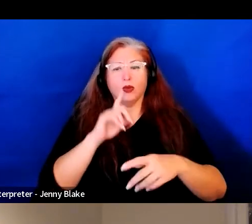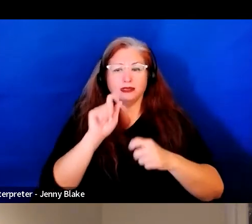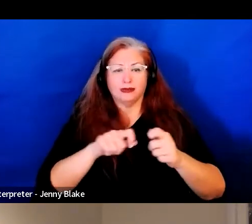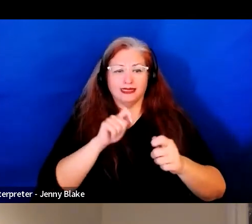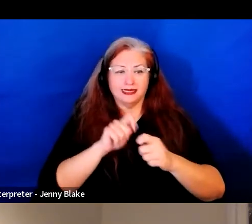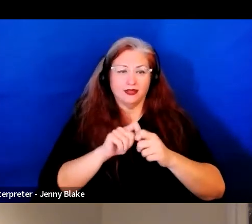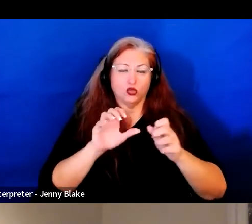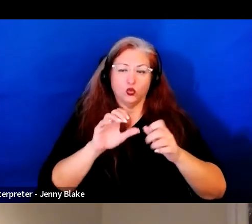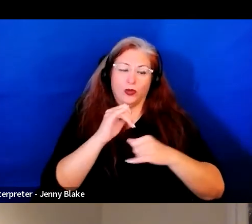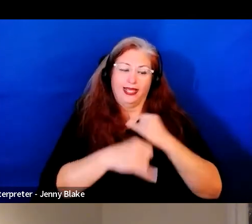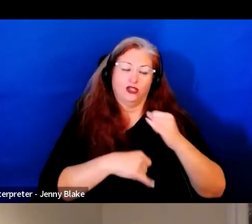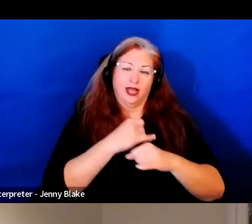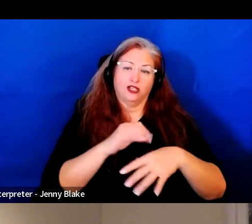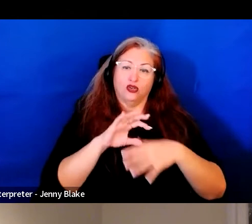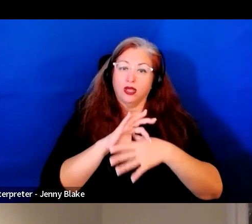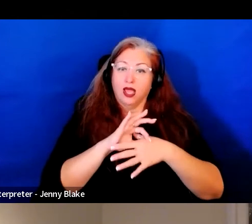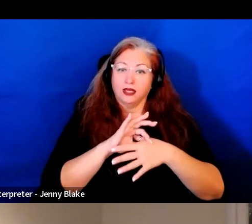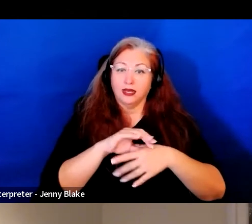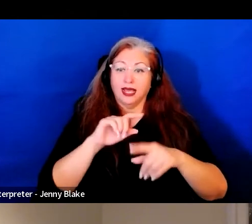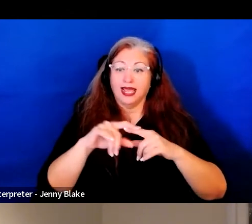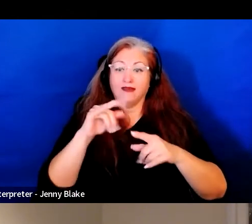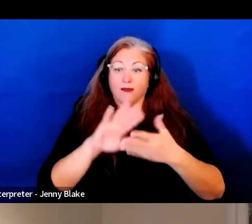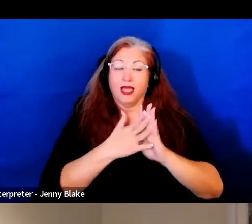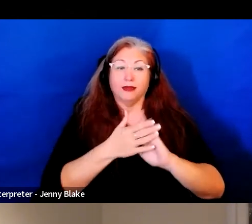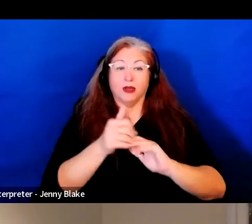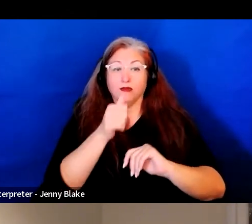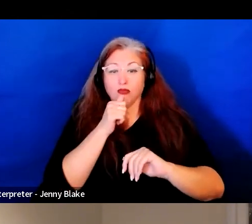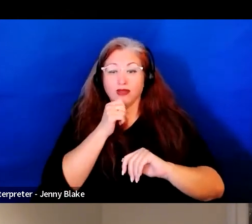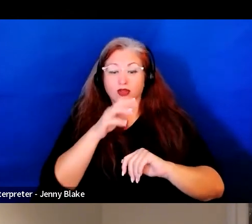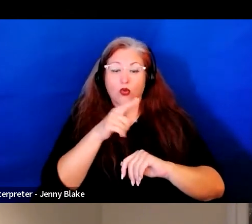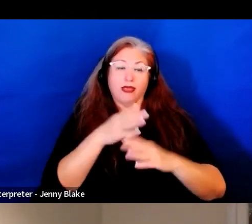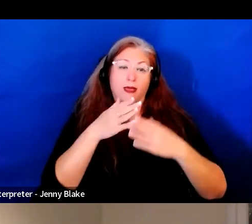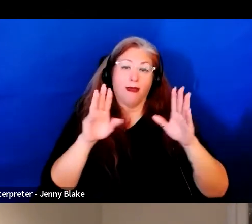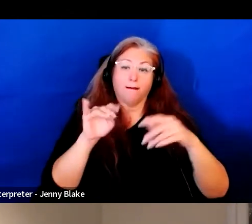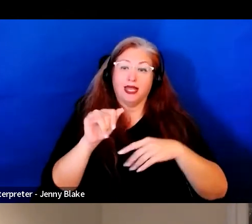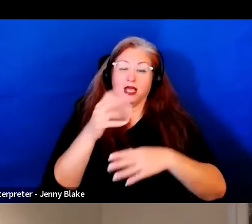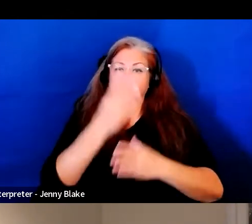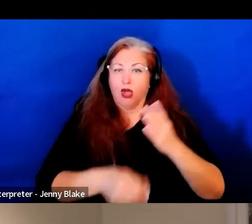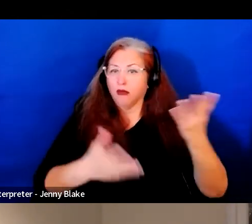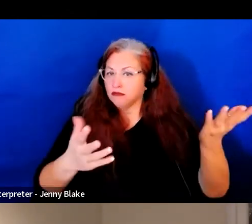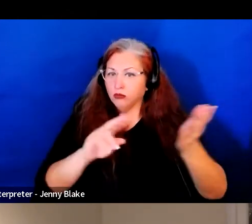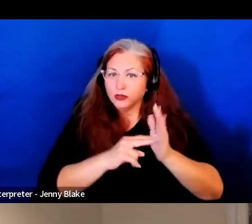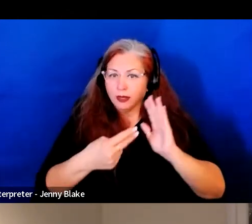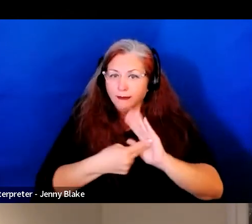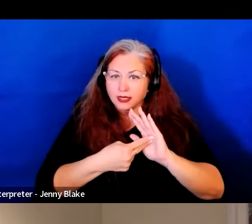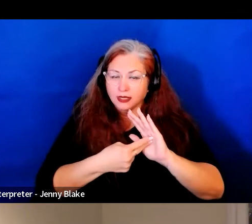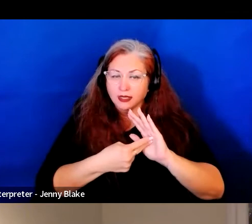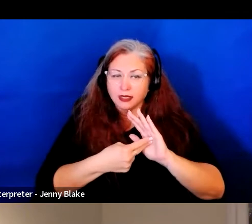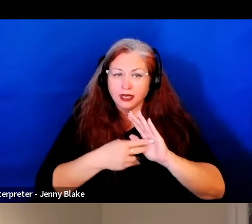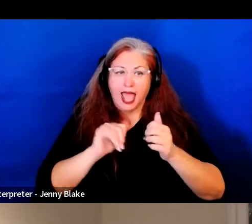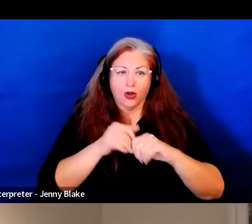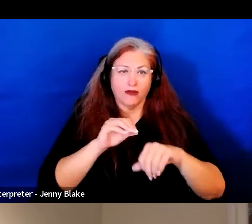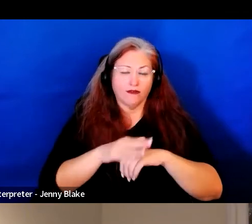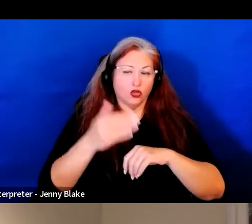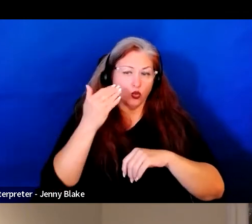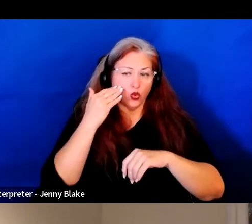do international content. So if it gets privatized or if that public media doesn't exist, what does that mean in terms of, you know, knowing